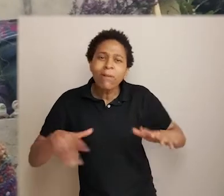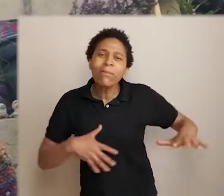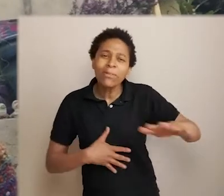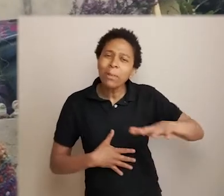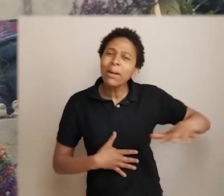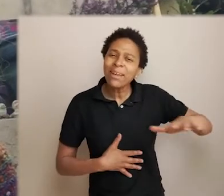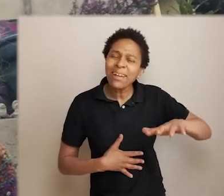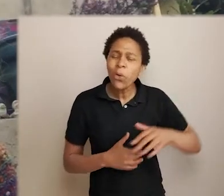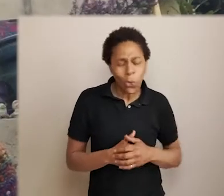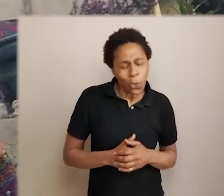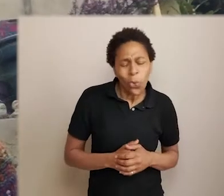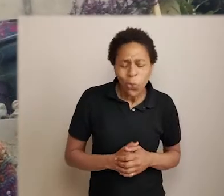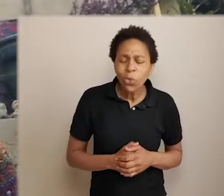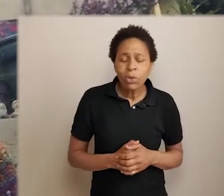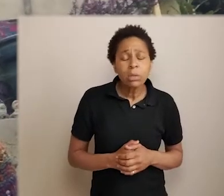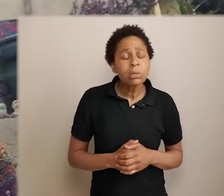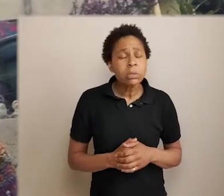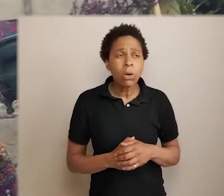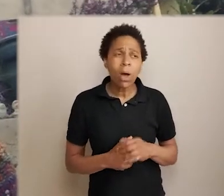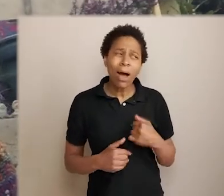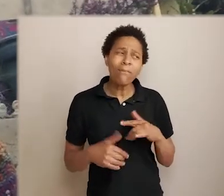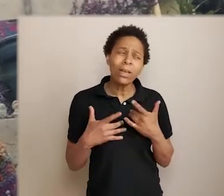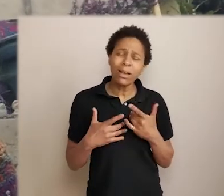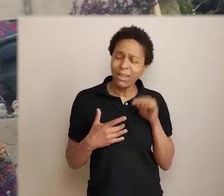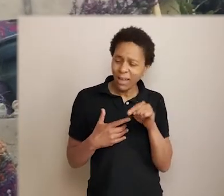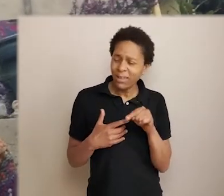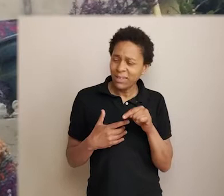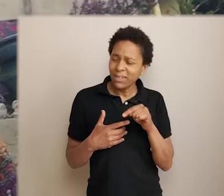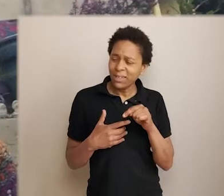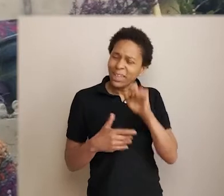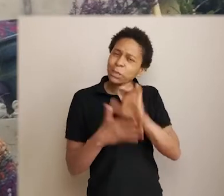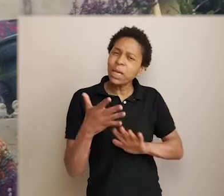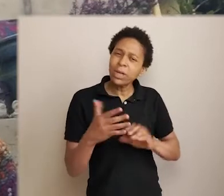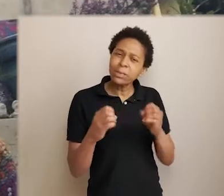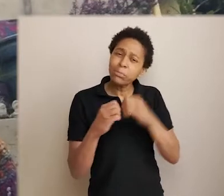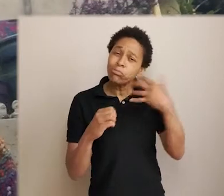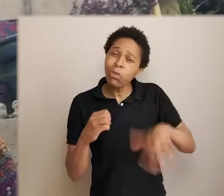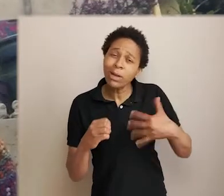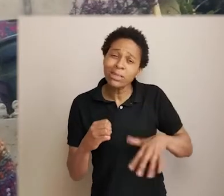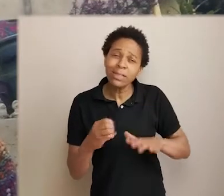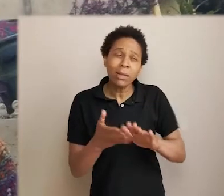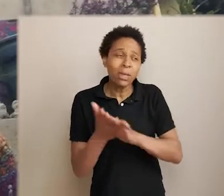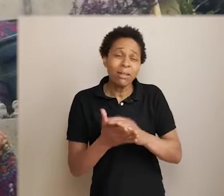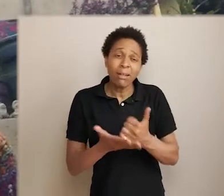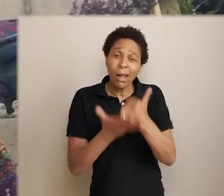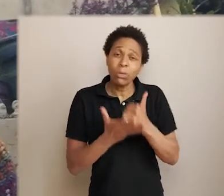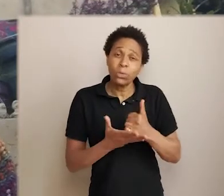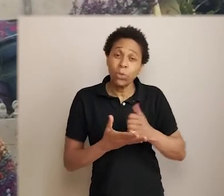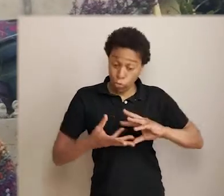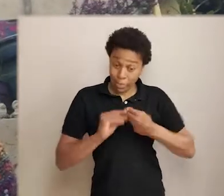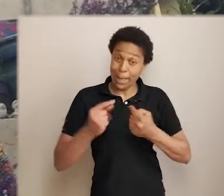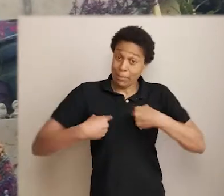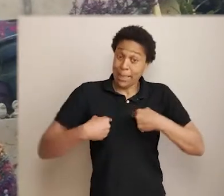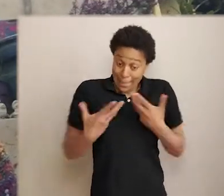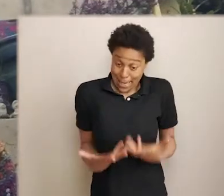for me, it's part of my formative experience in Brighton and how Brighton at that time, which was much cheaper to live in, was much easier to